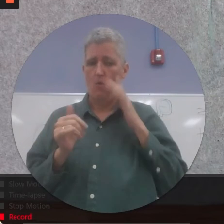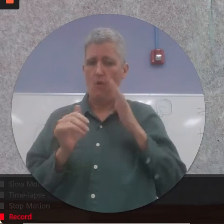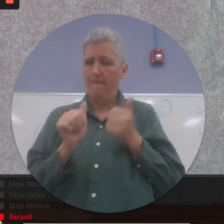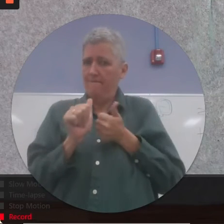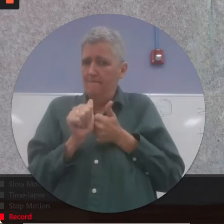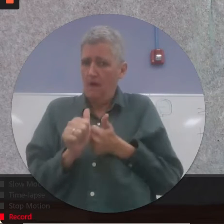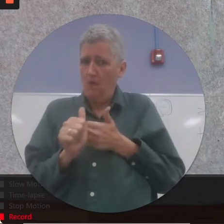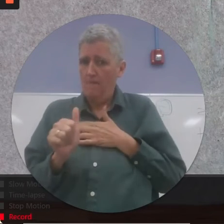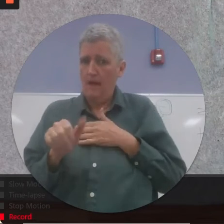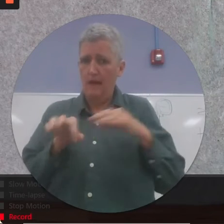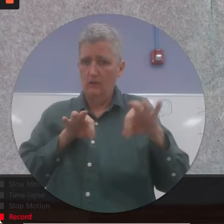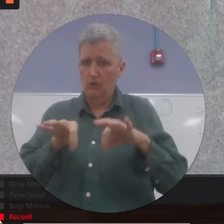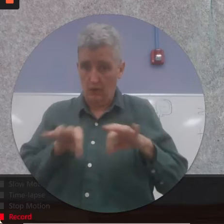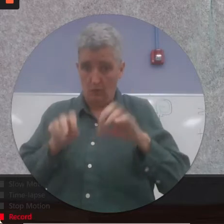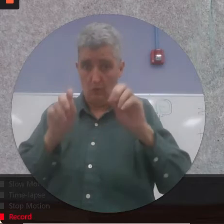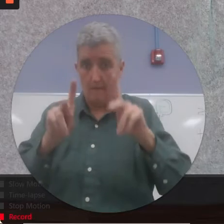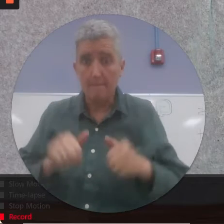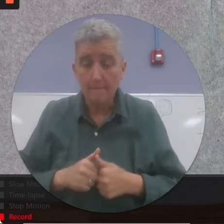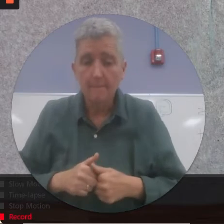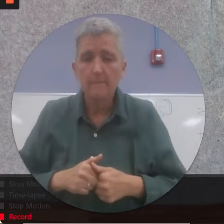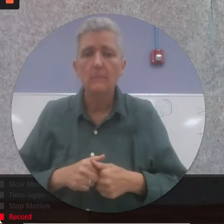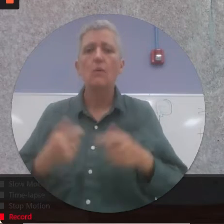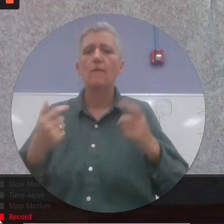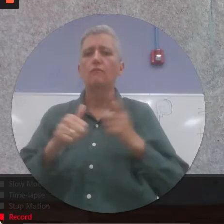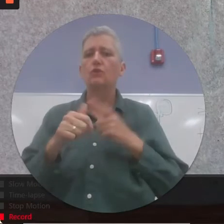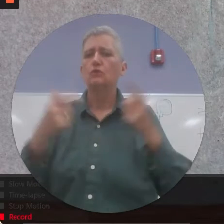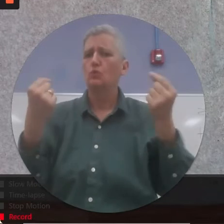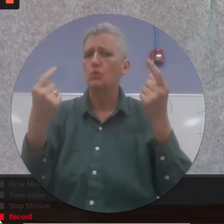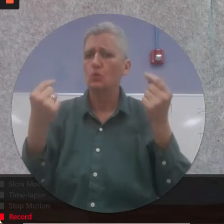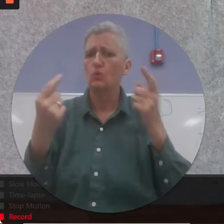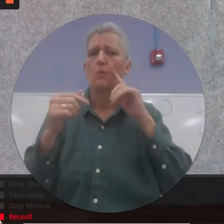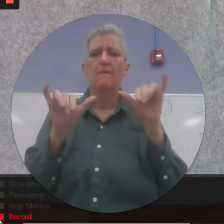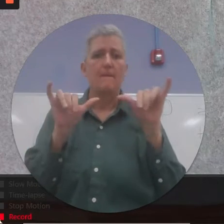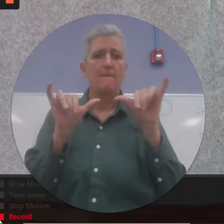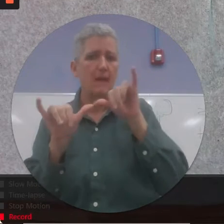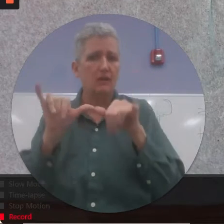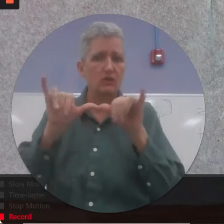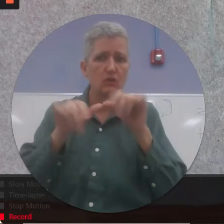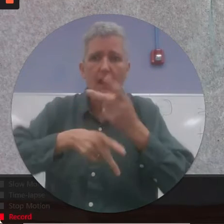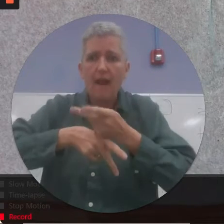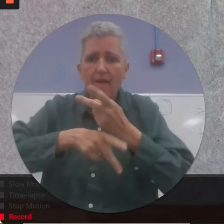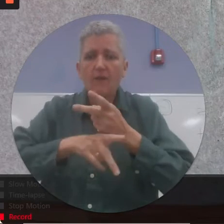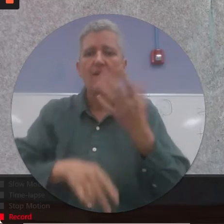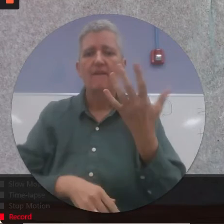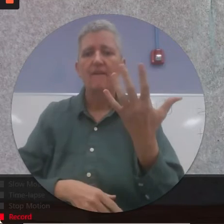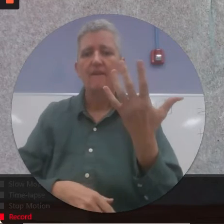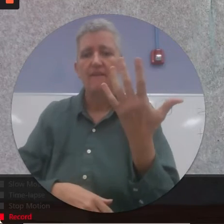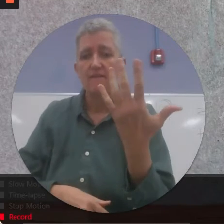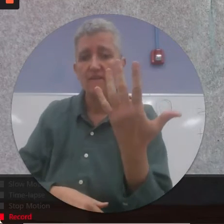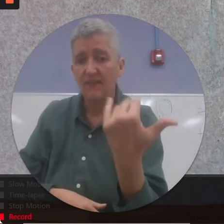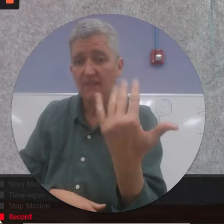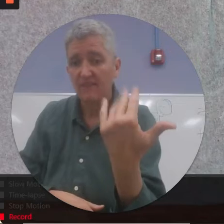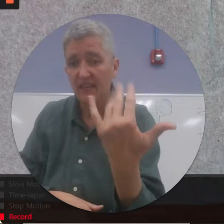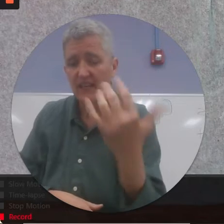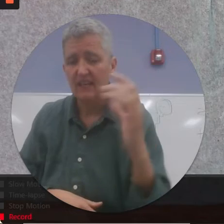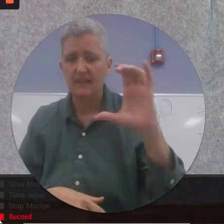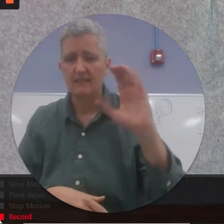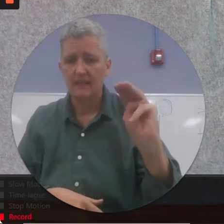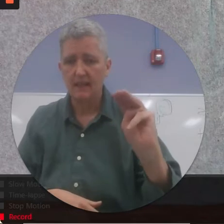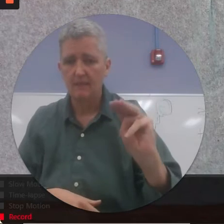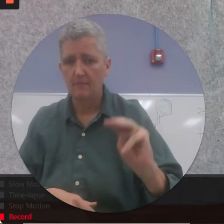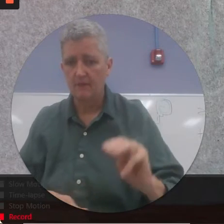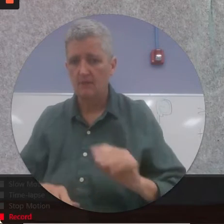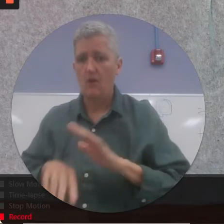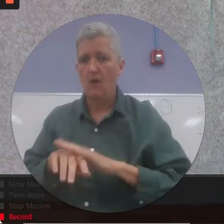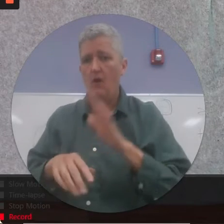stuff. But right now, you follow exactly what I'm telling you to. I need you to measure carefully 15 centimeters of